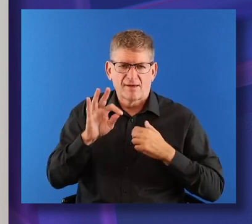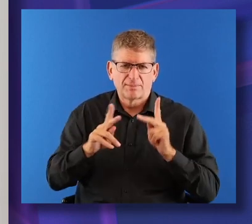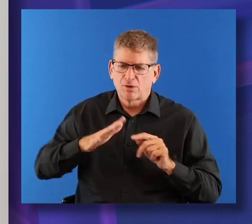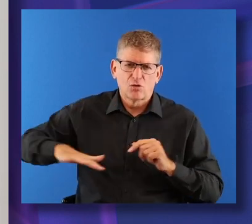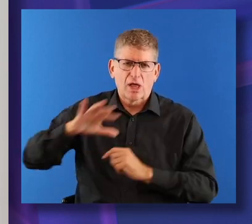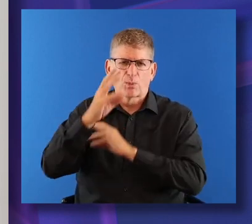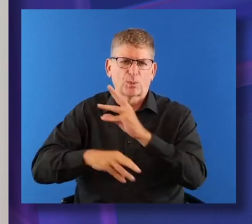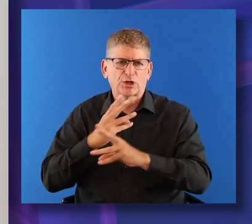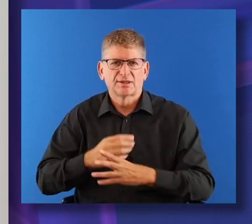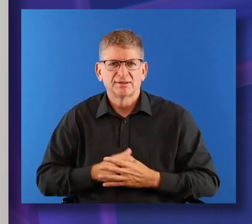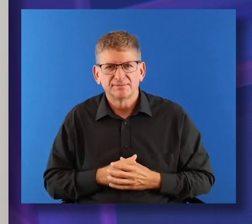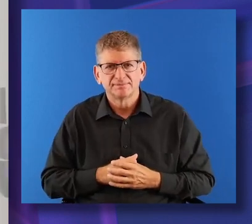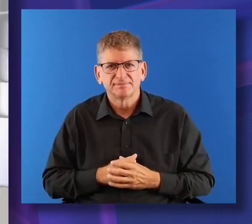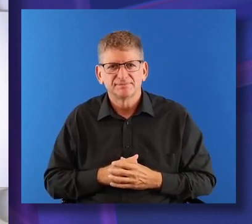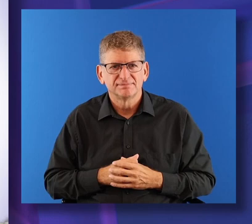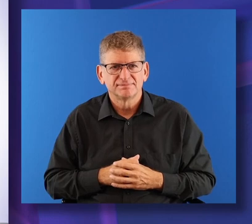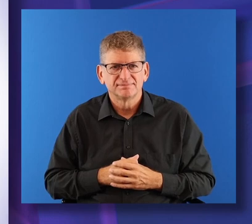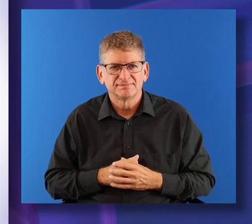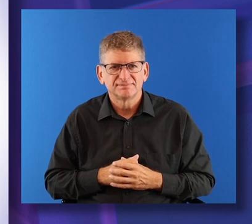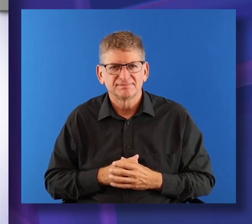people around the world.